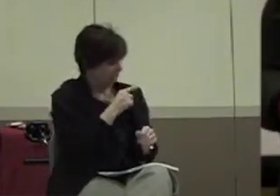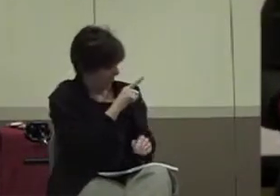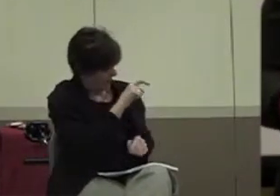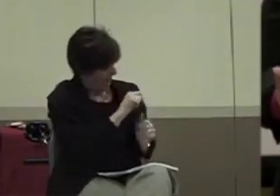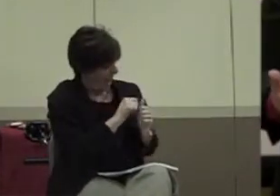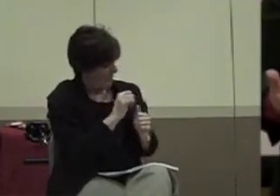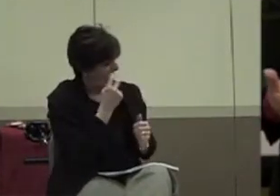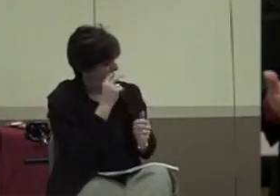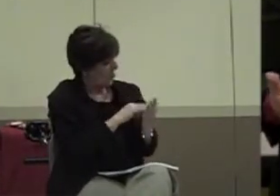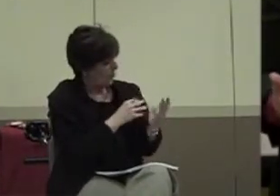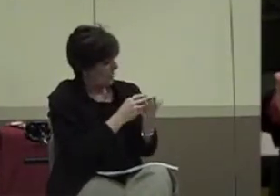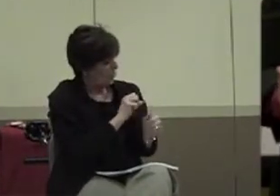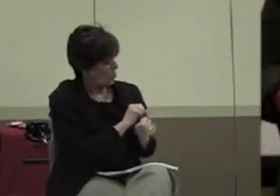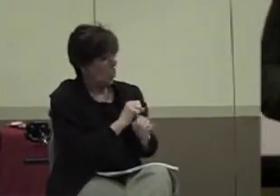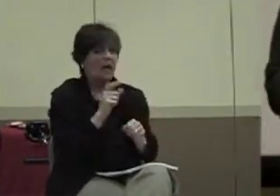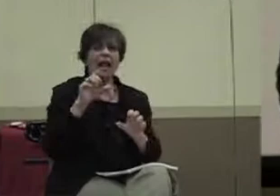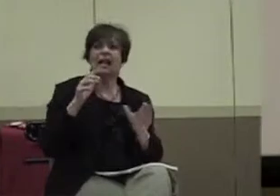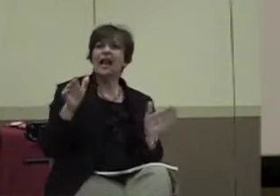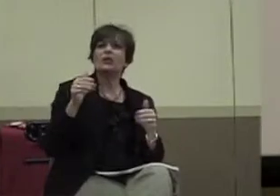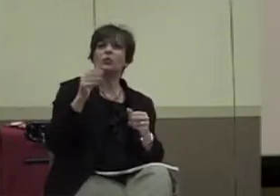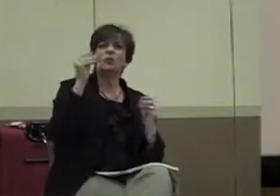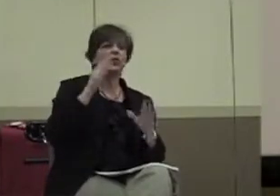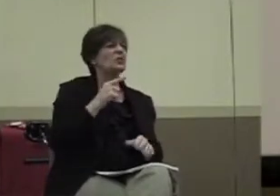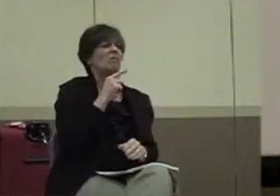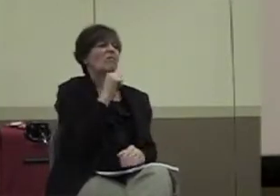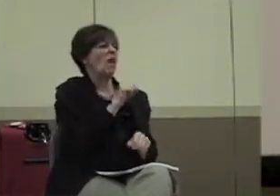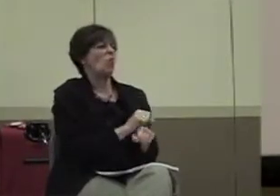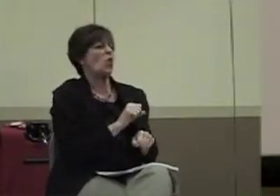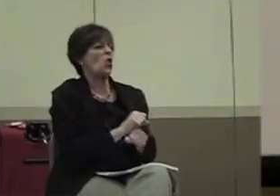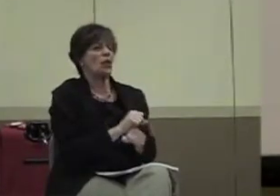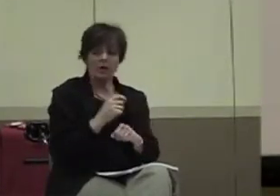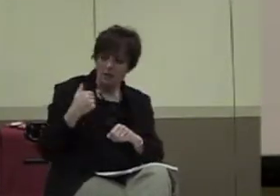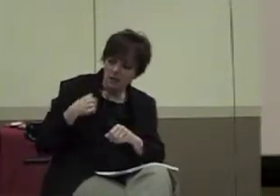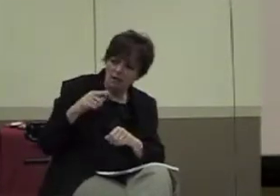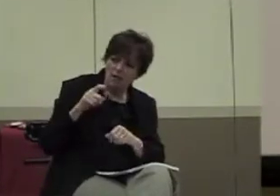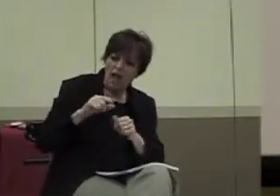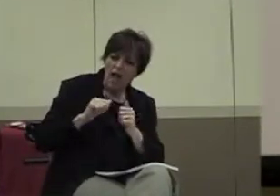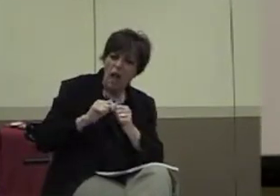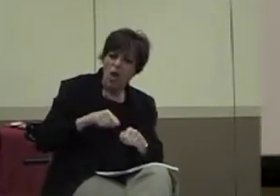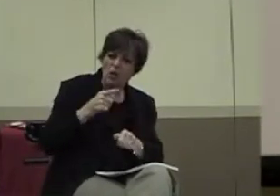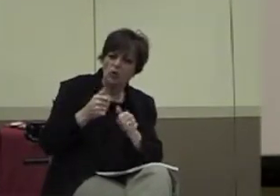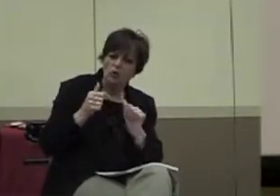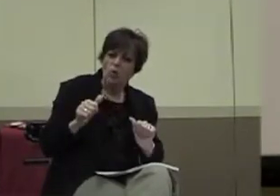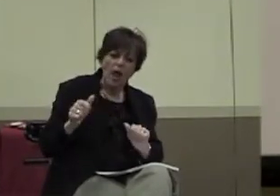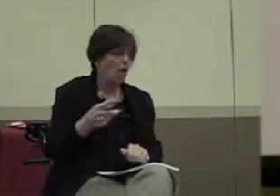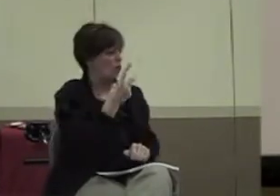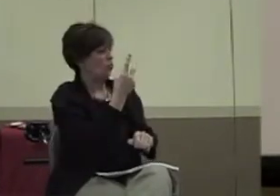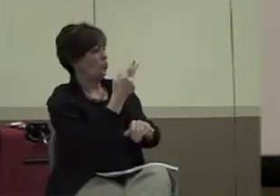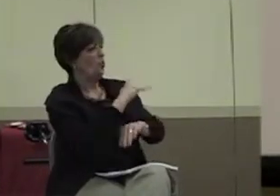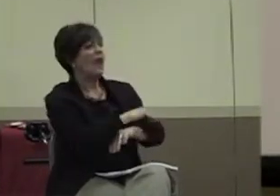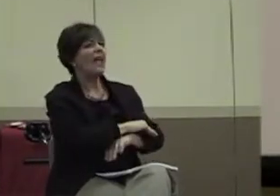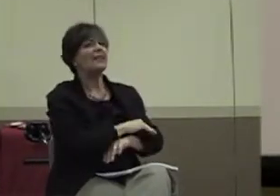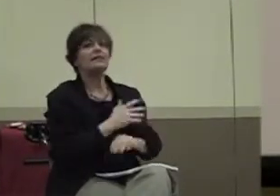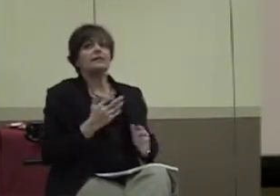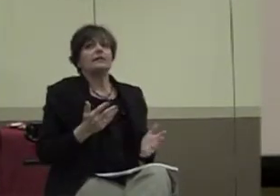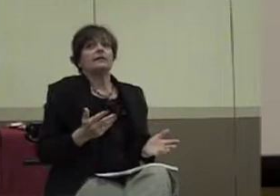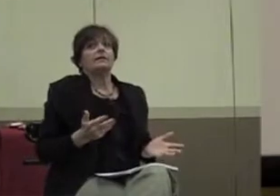working? And the classroom teacher says, oh, it didn't work. How long did you try it? 2 days.